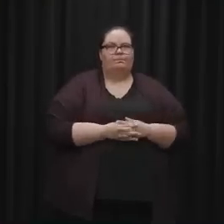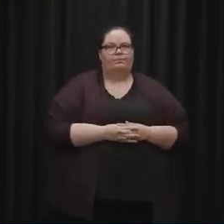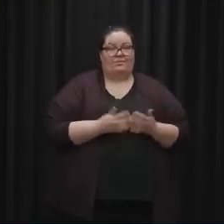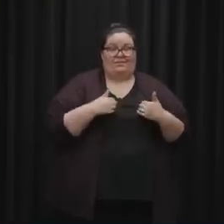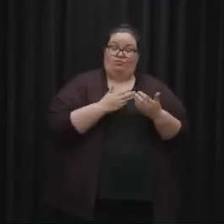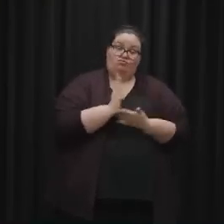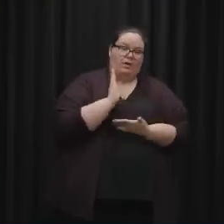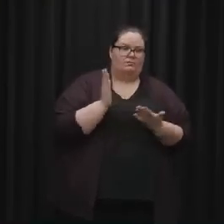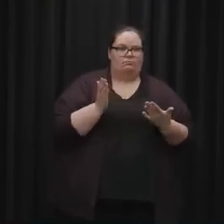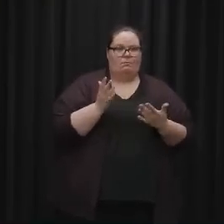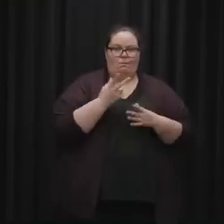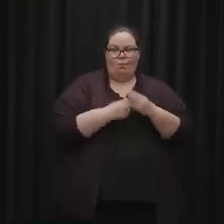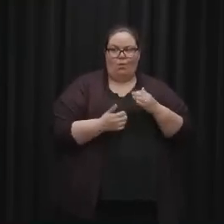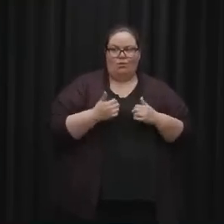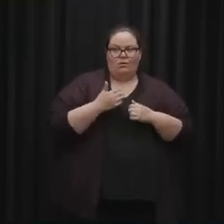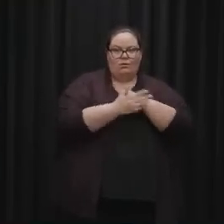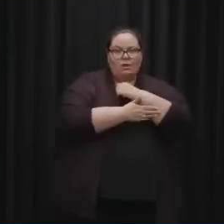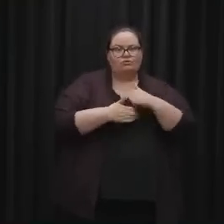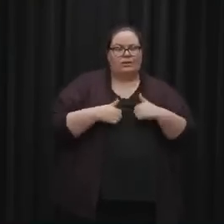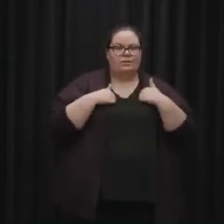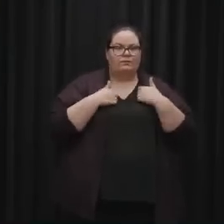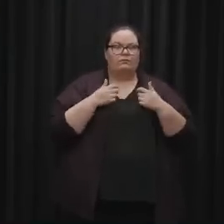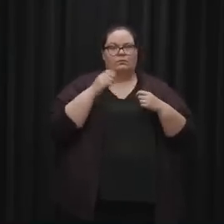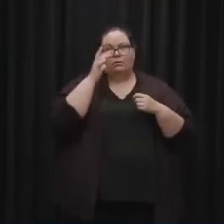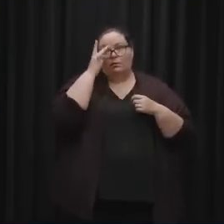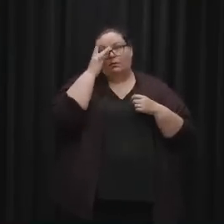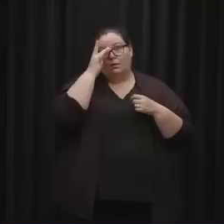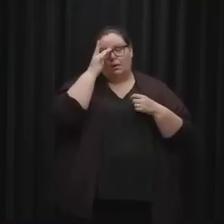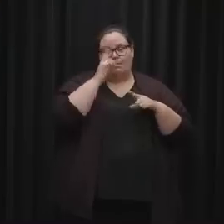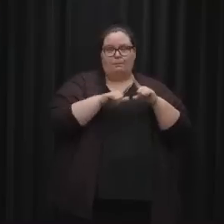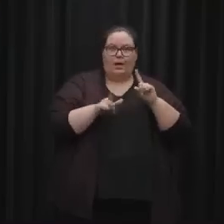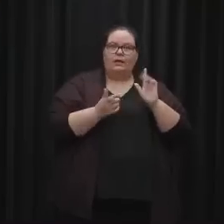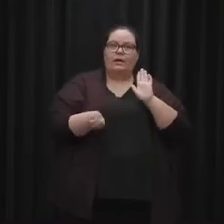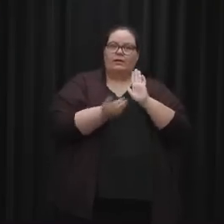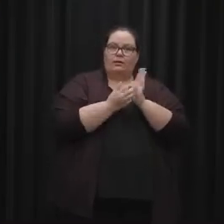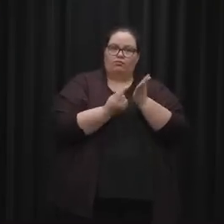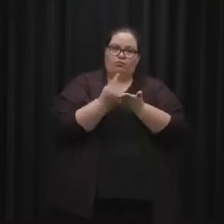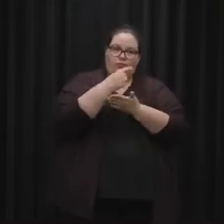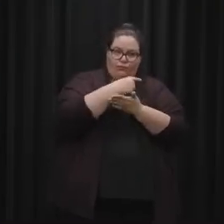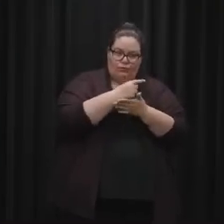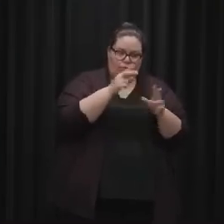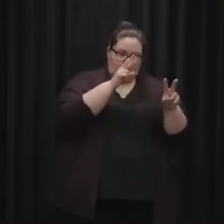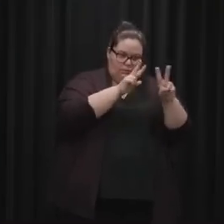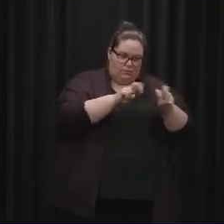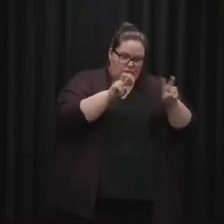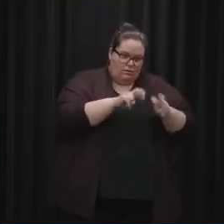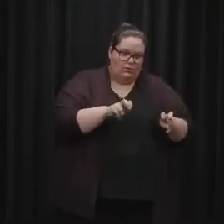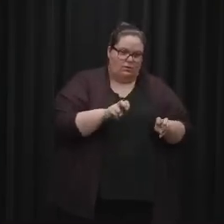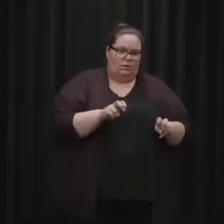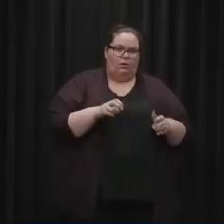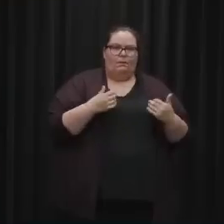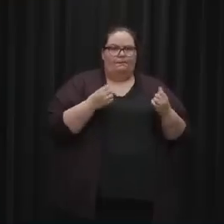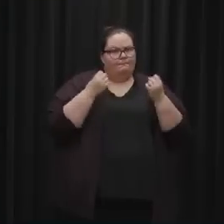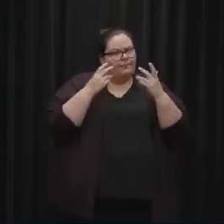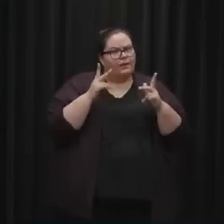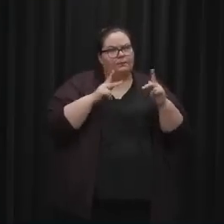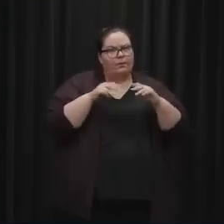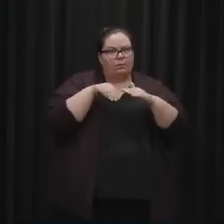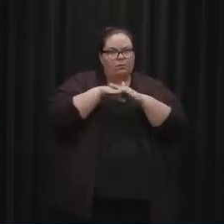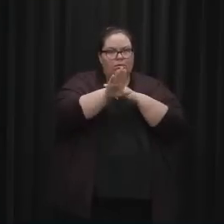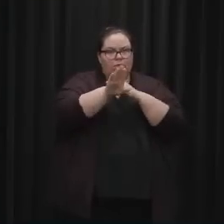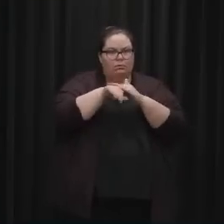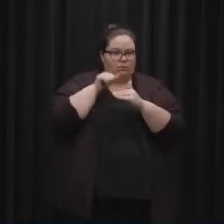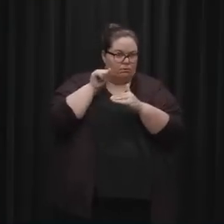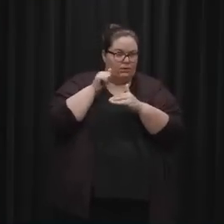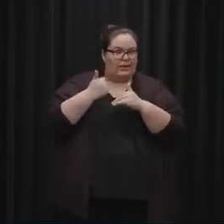that. However, we are taking a renewed effort to analyze the thousands of people that do cross our borders for